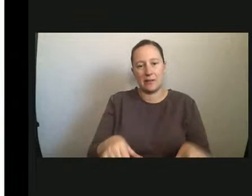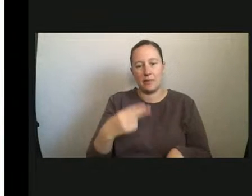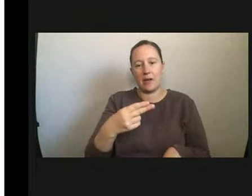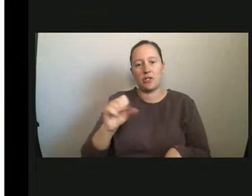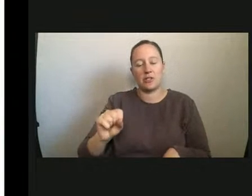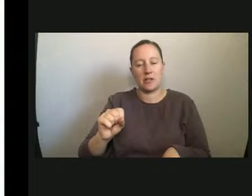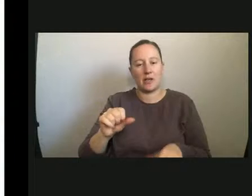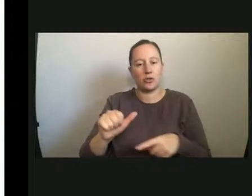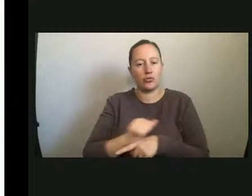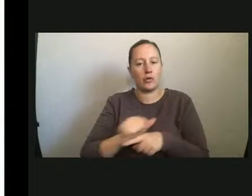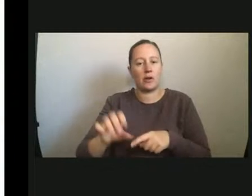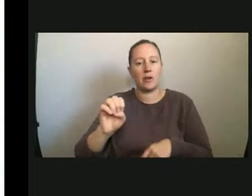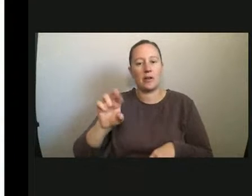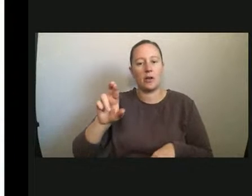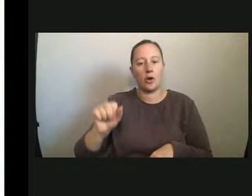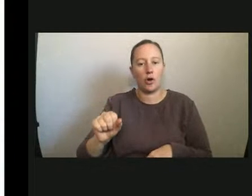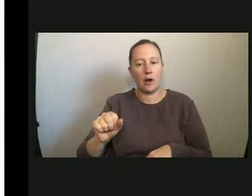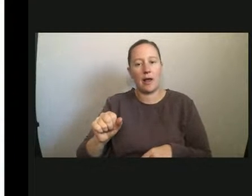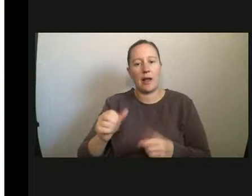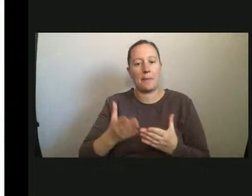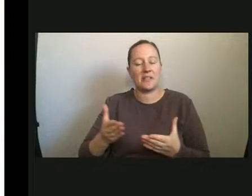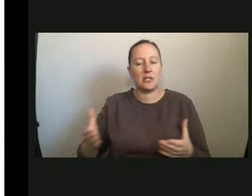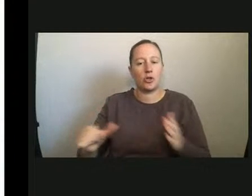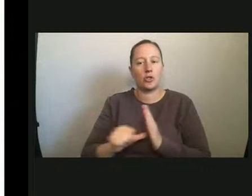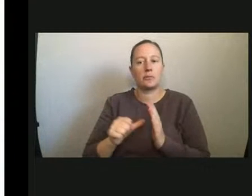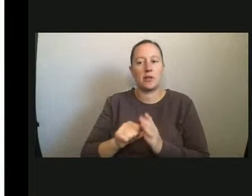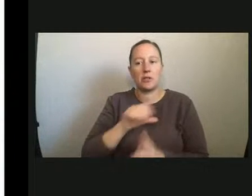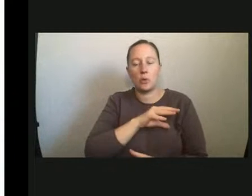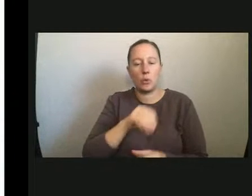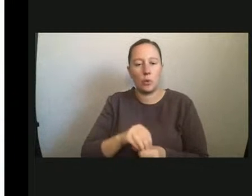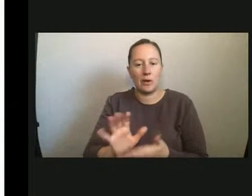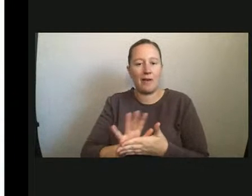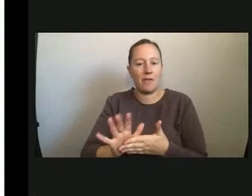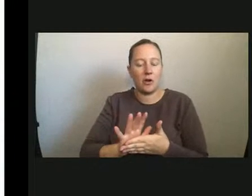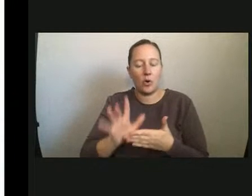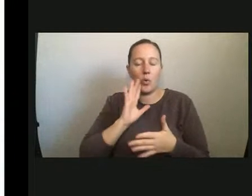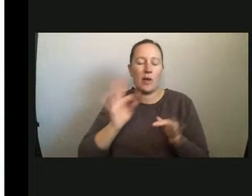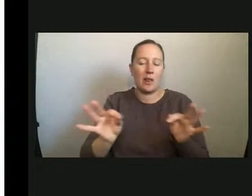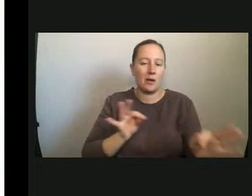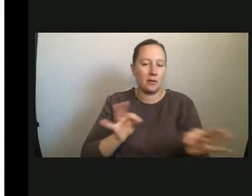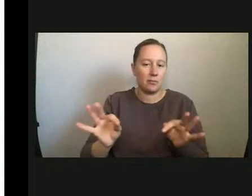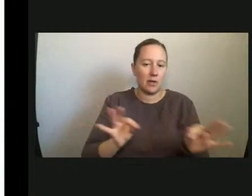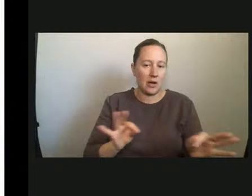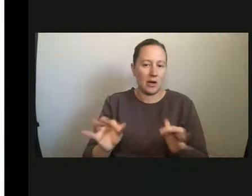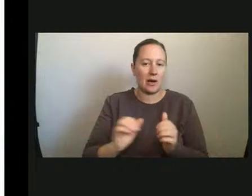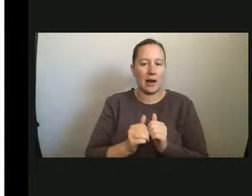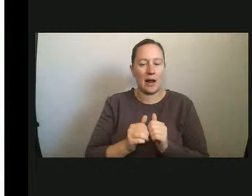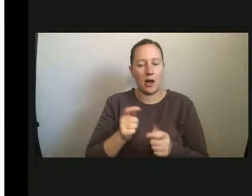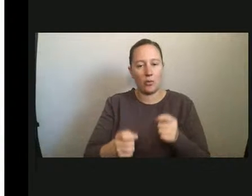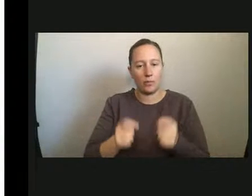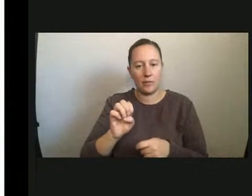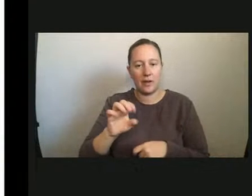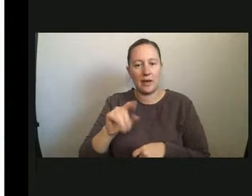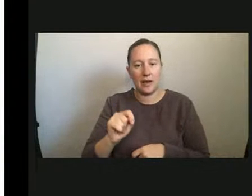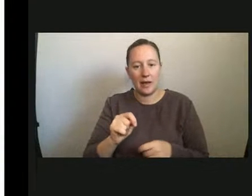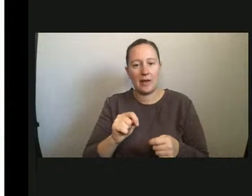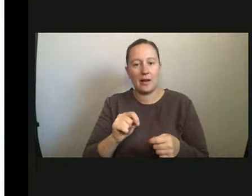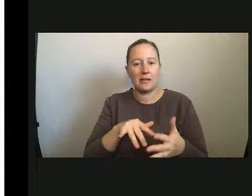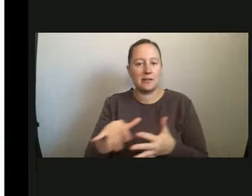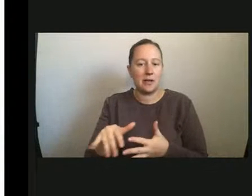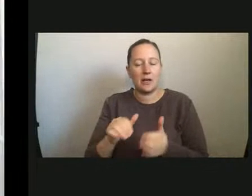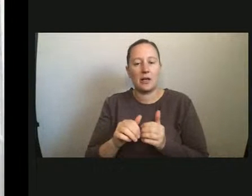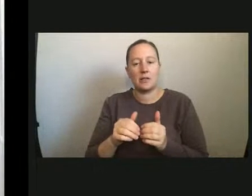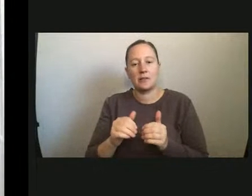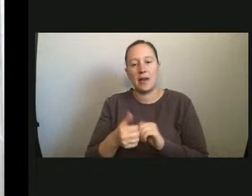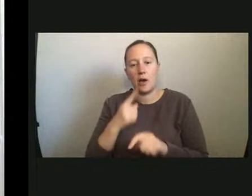is in the ERA help and tutorials page, including a video that goes through the process of how to edit studies and how to submit them to